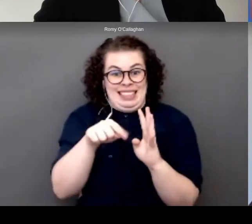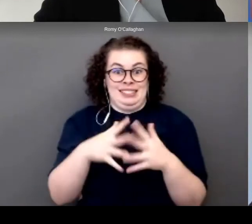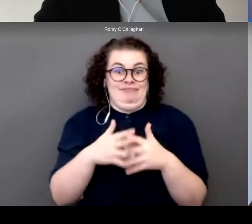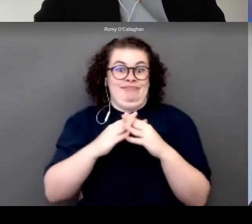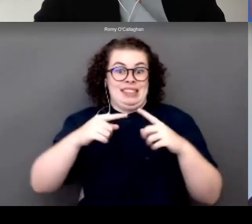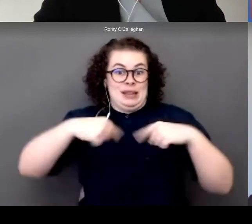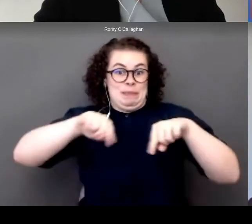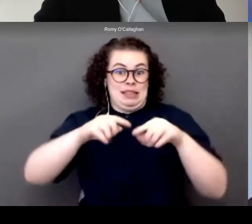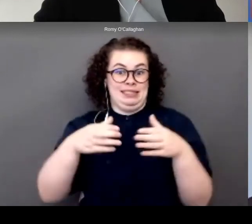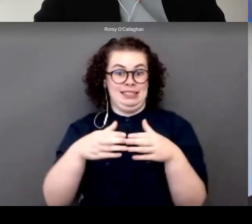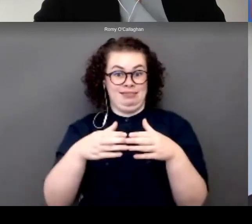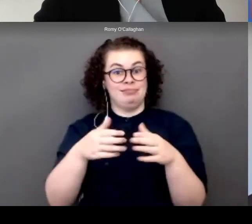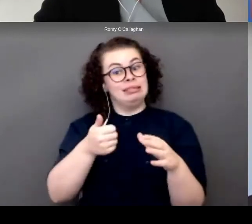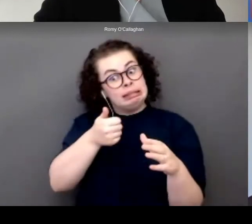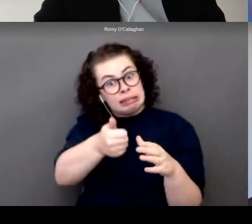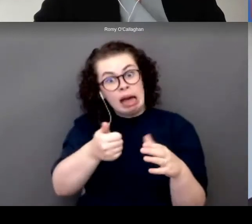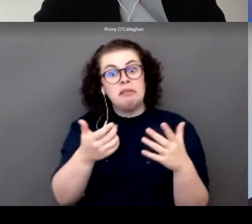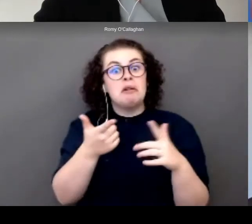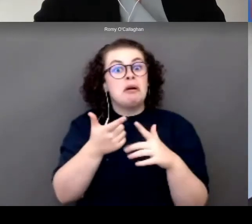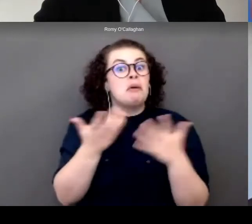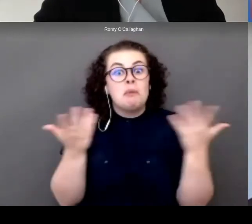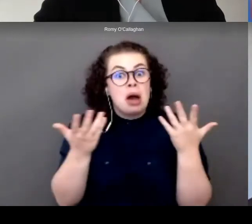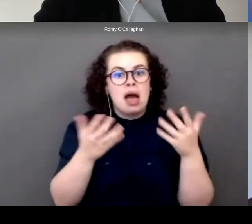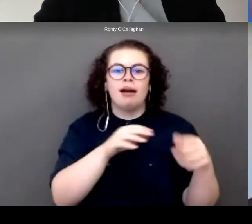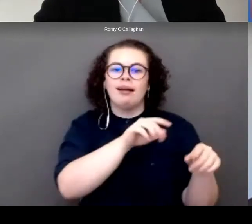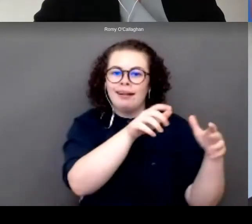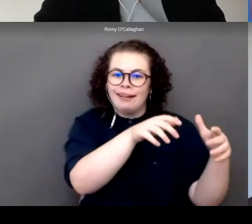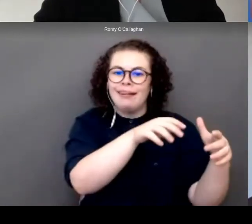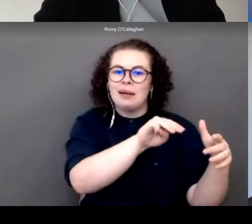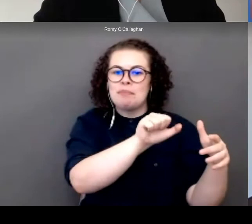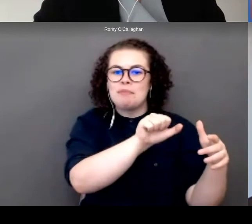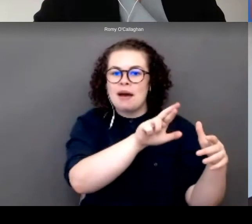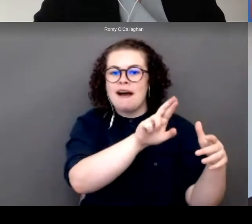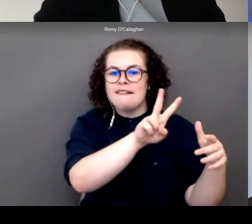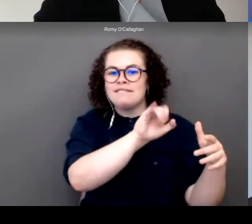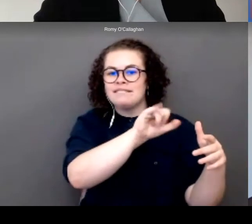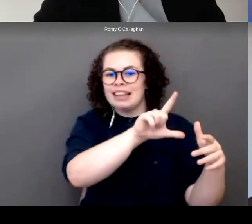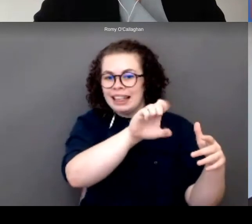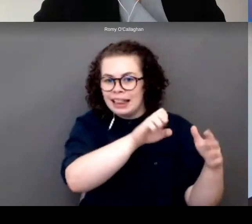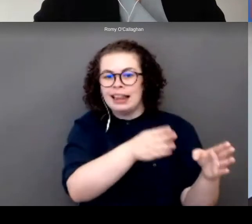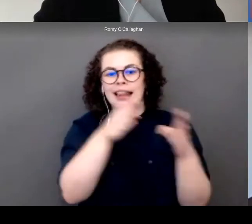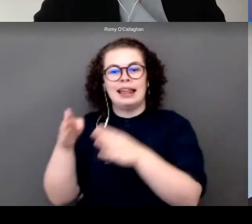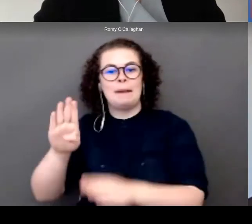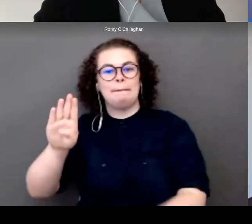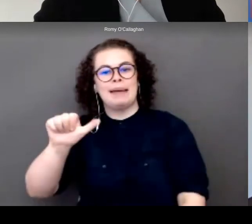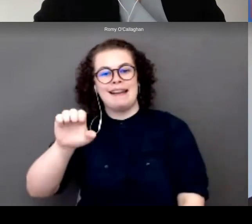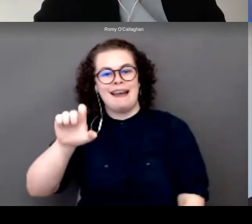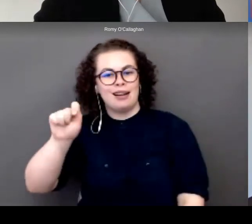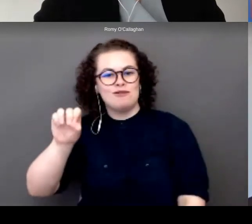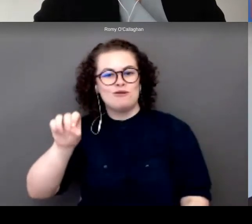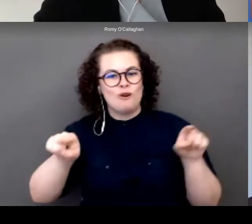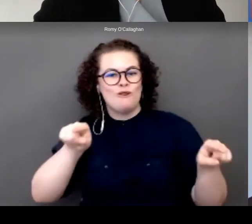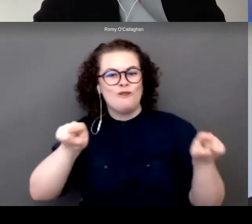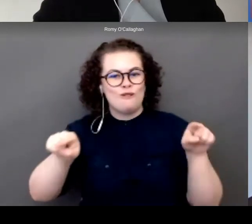of Marville and Biato mainly. So when we divided the organizing committee in two